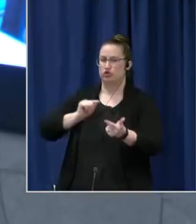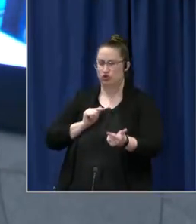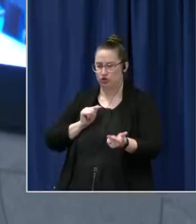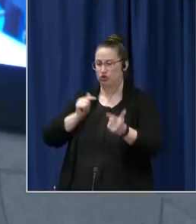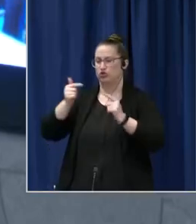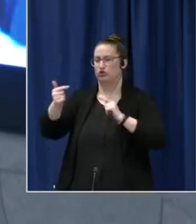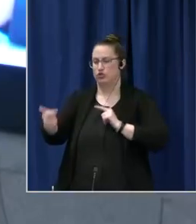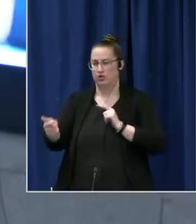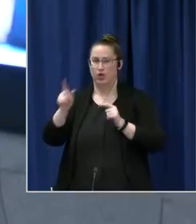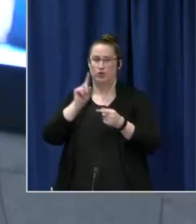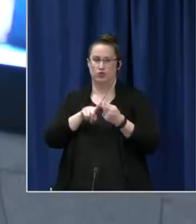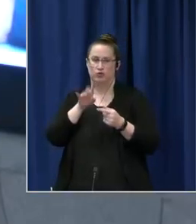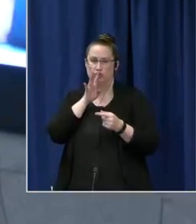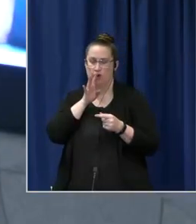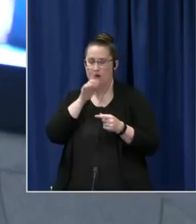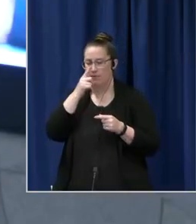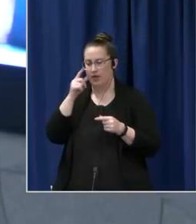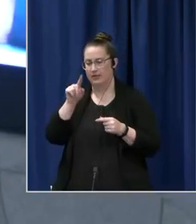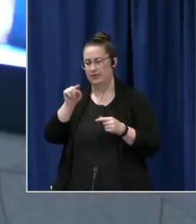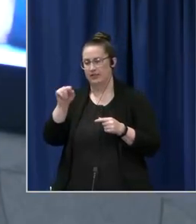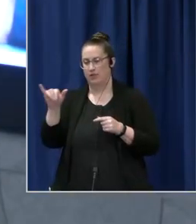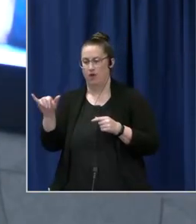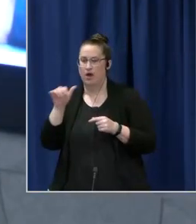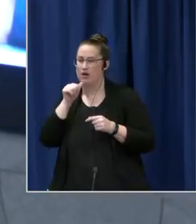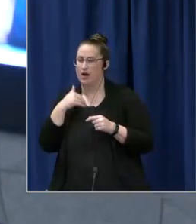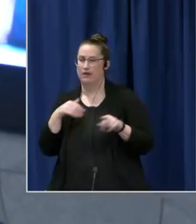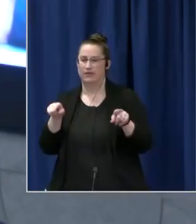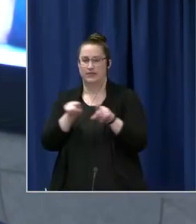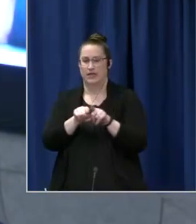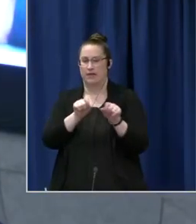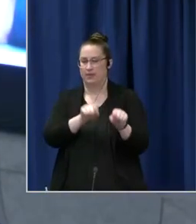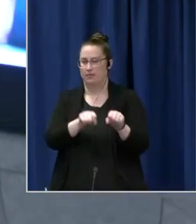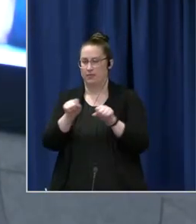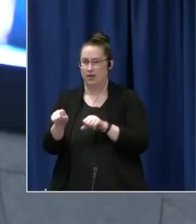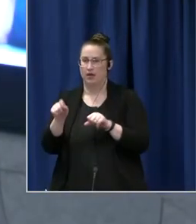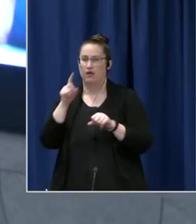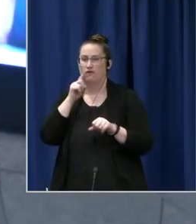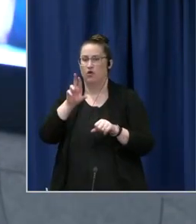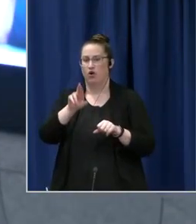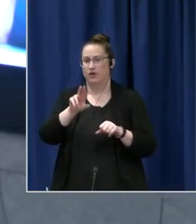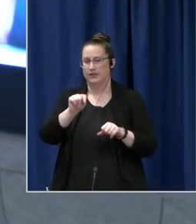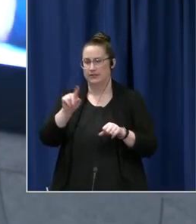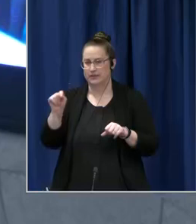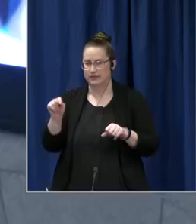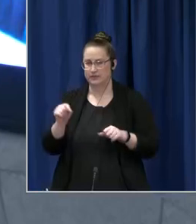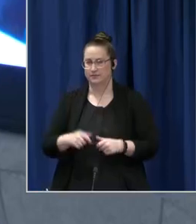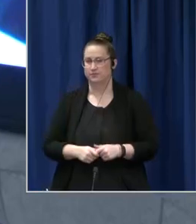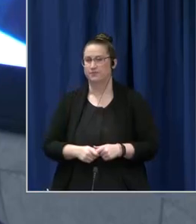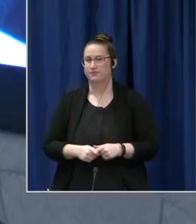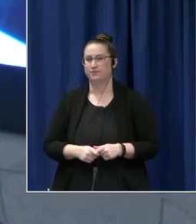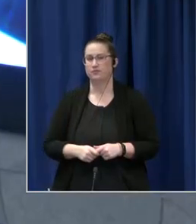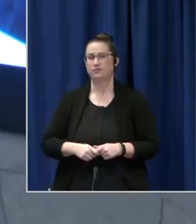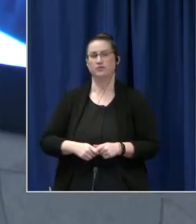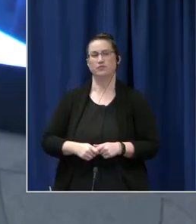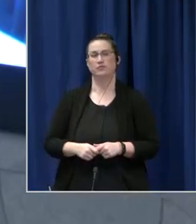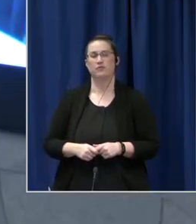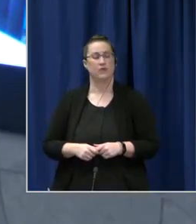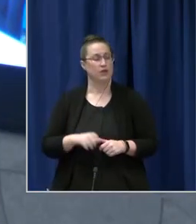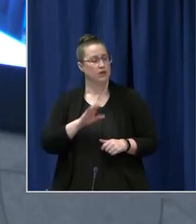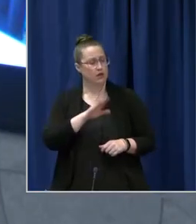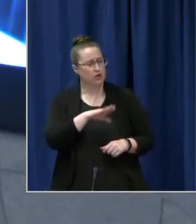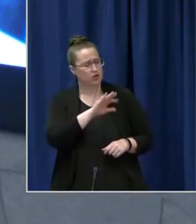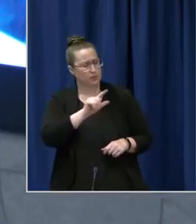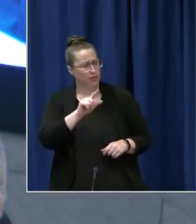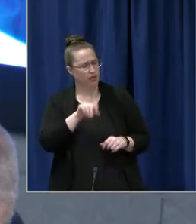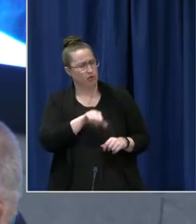when talking, because the TTY does not have the same capabilities as RTT. So Bill, switching to another